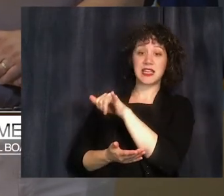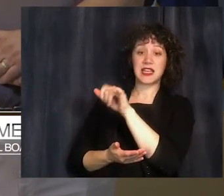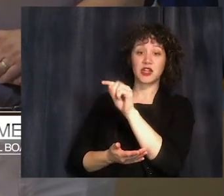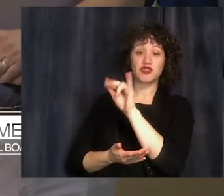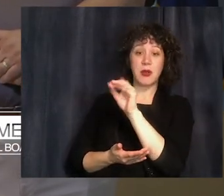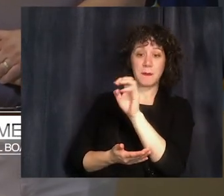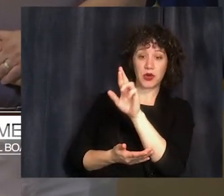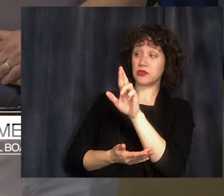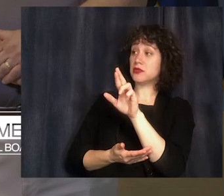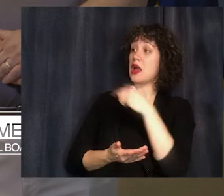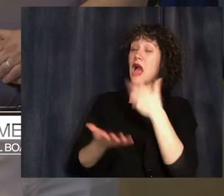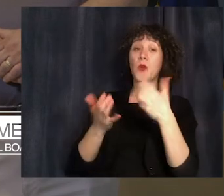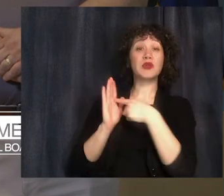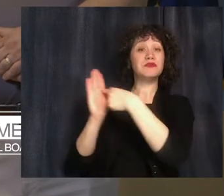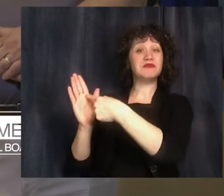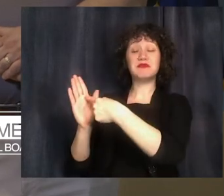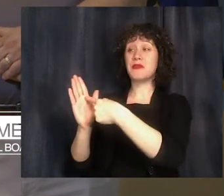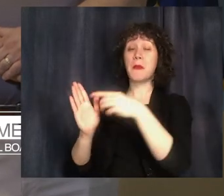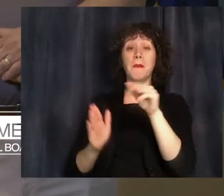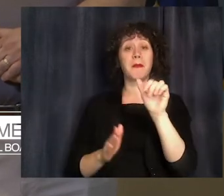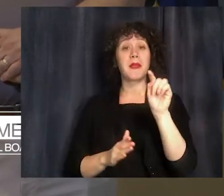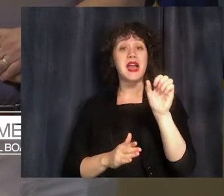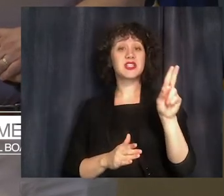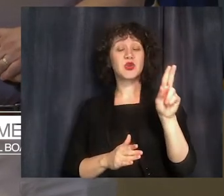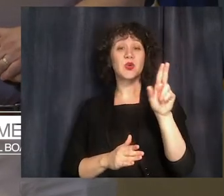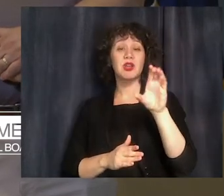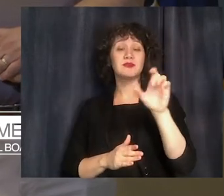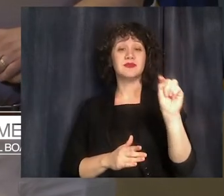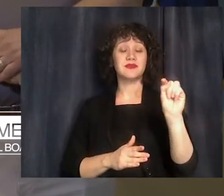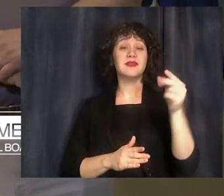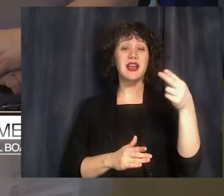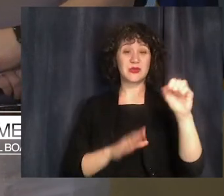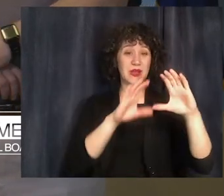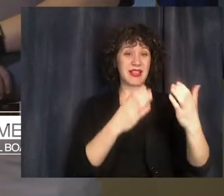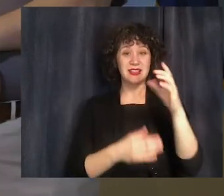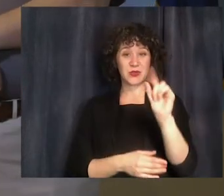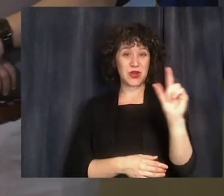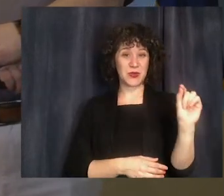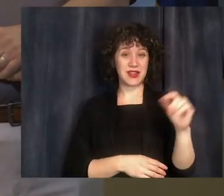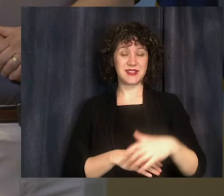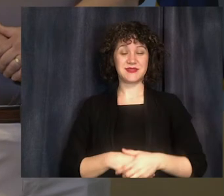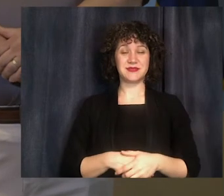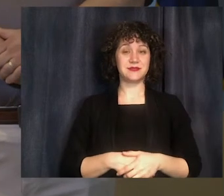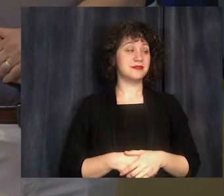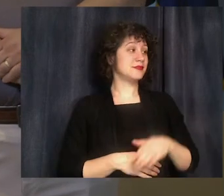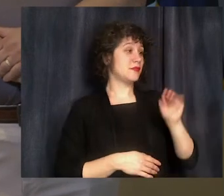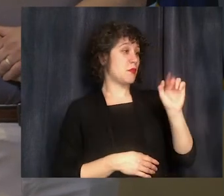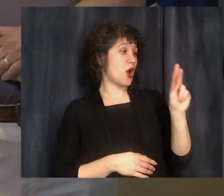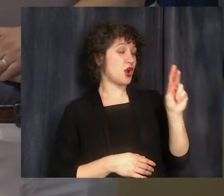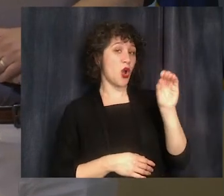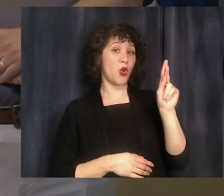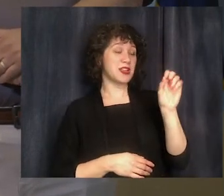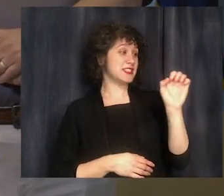I'd like to present to you the Matsu Career and Technical High School Class of 2020. Mark Okeson, as a